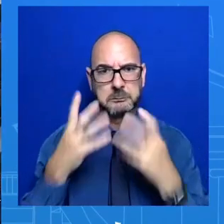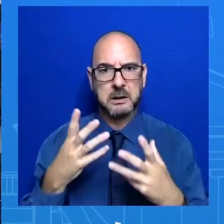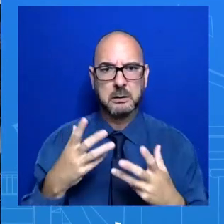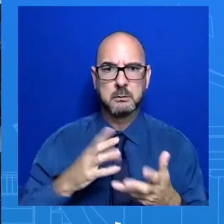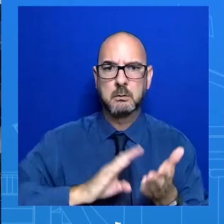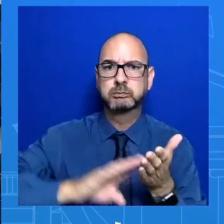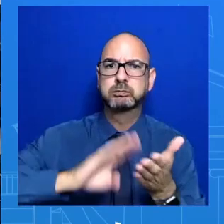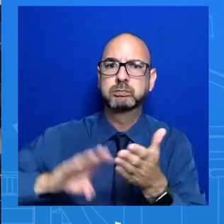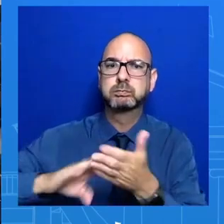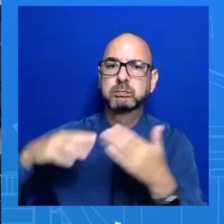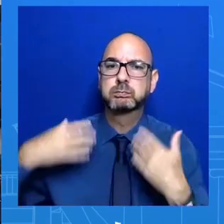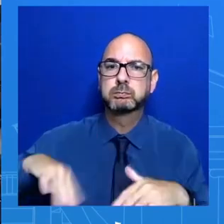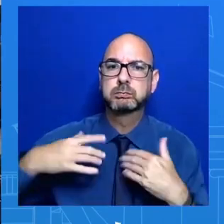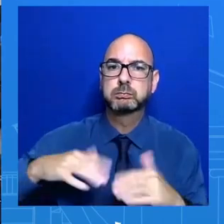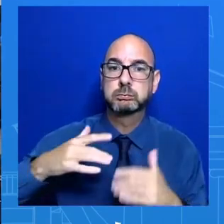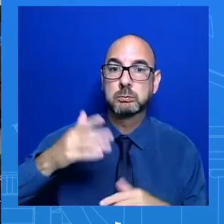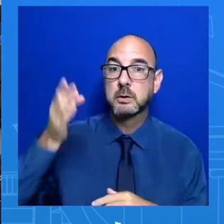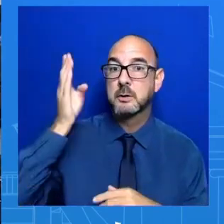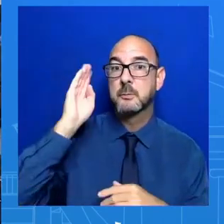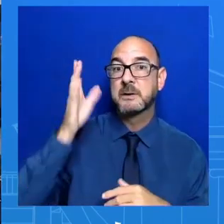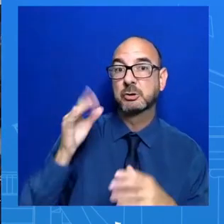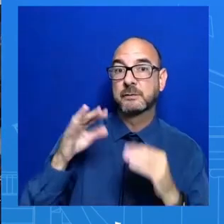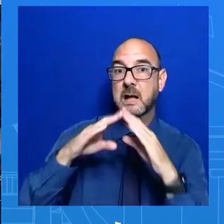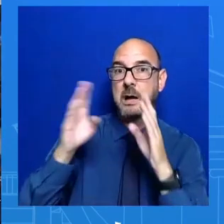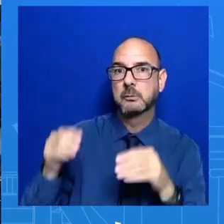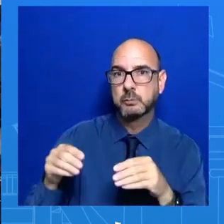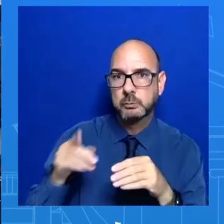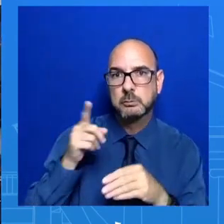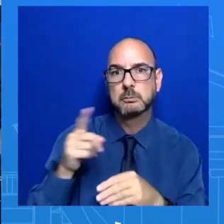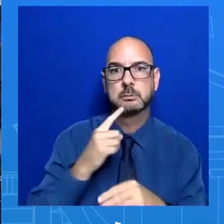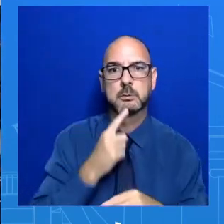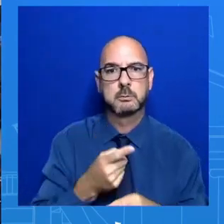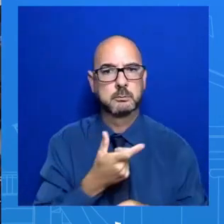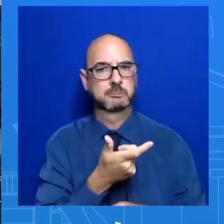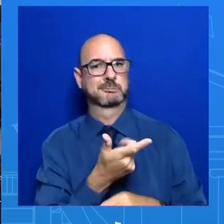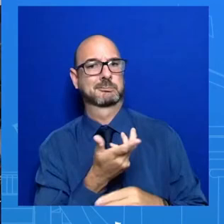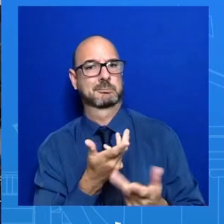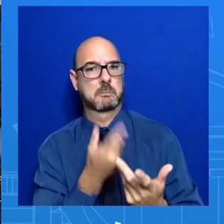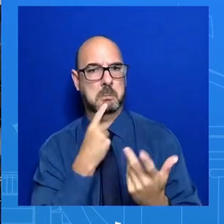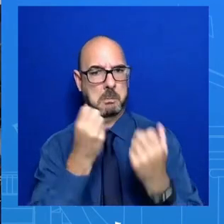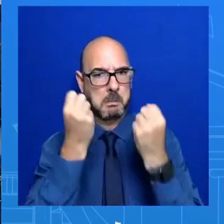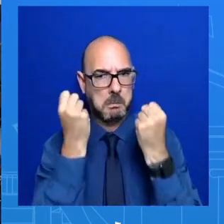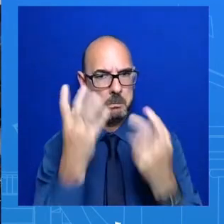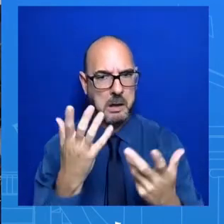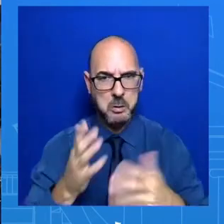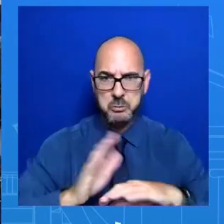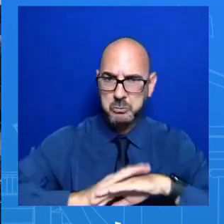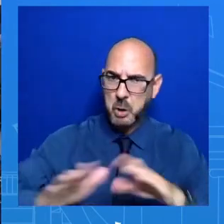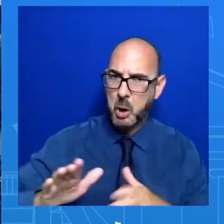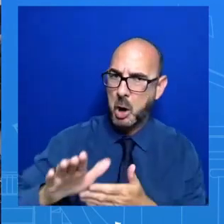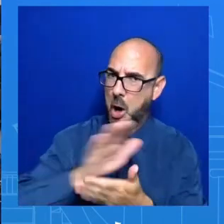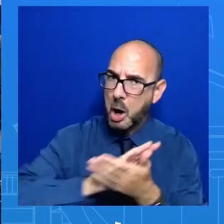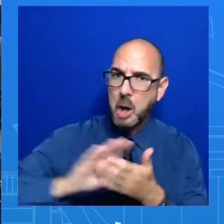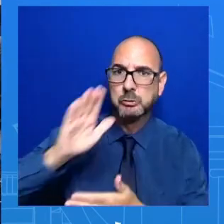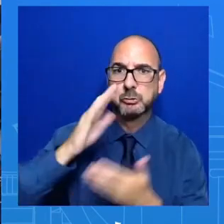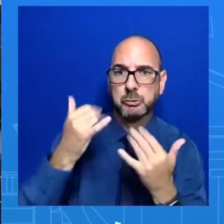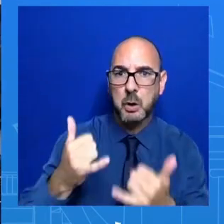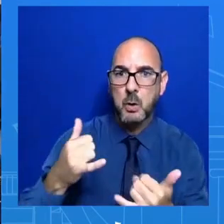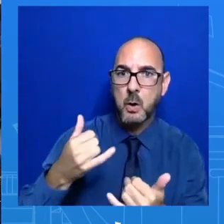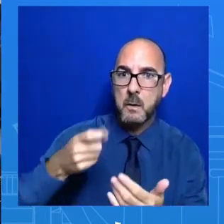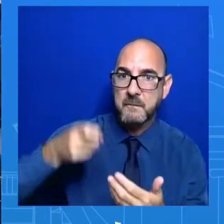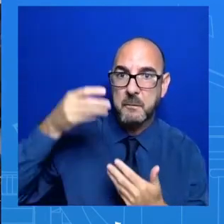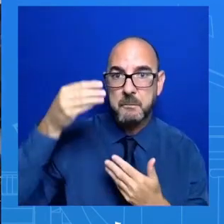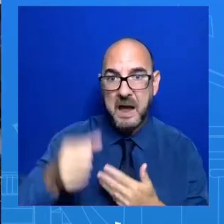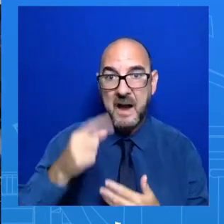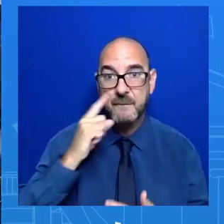as a massive wealth transfer for Americans who did not attend college to those who did. And he described it as a shameful play to